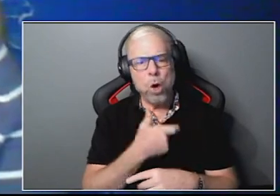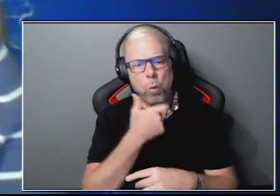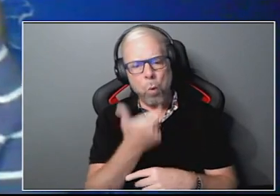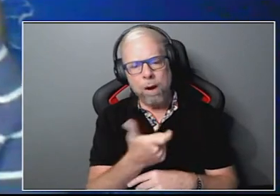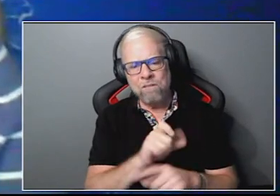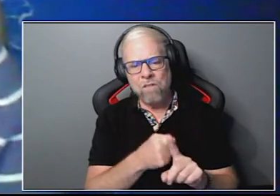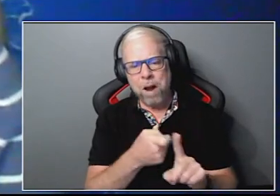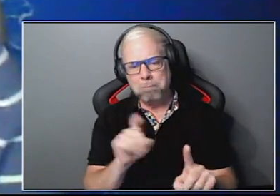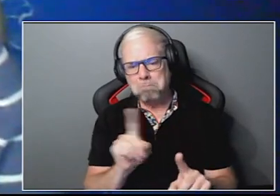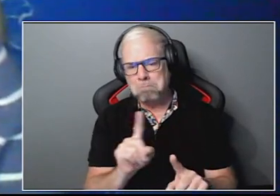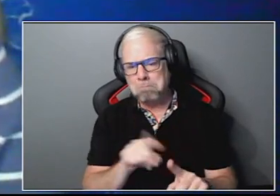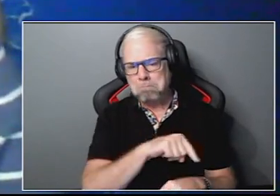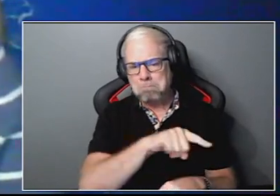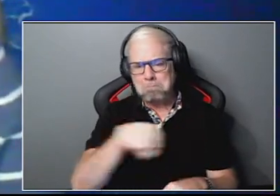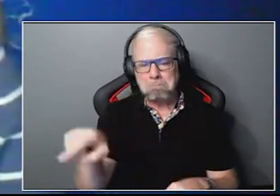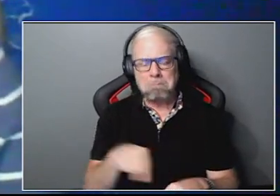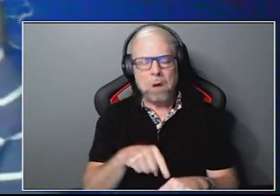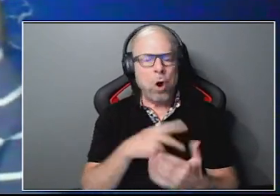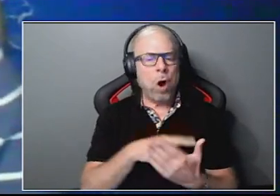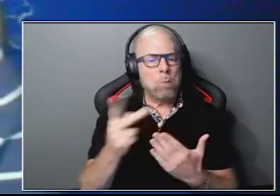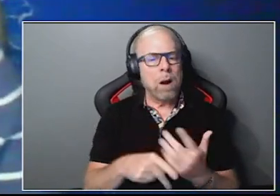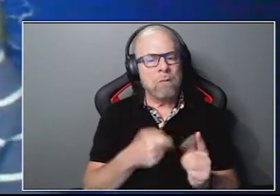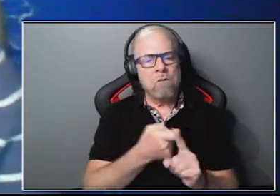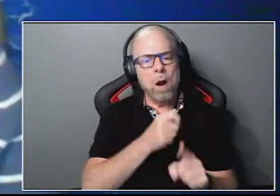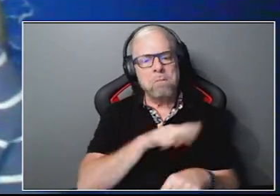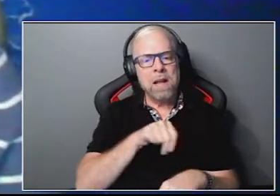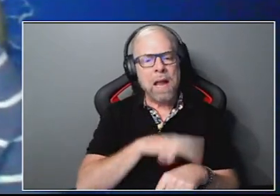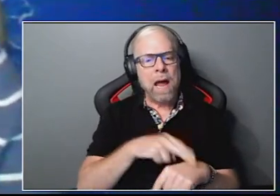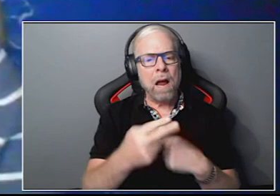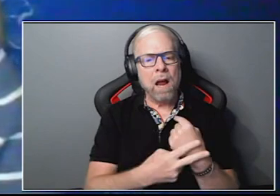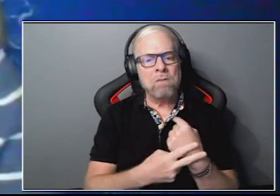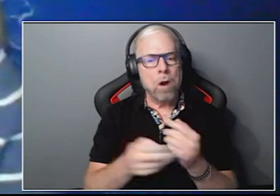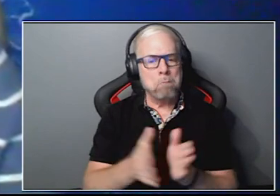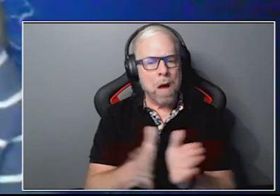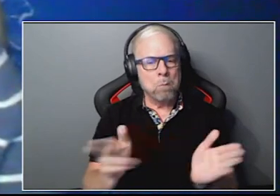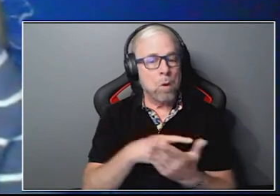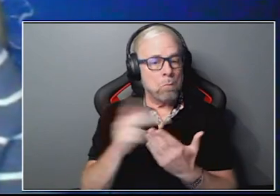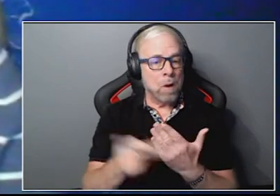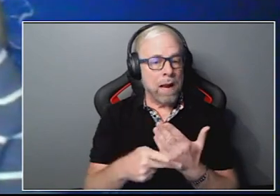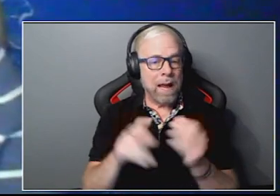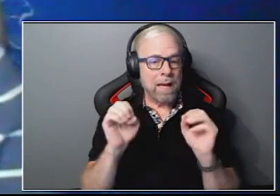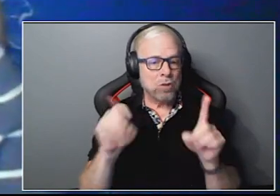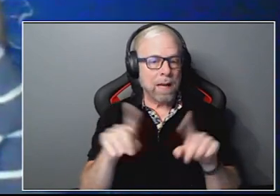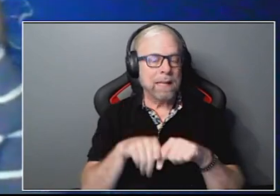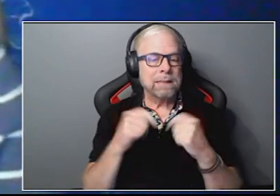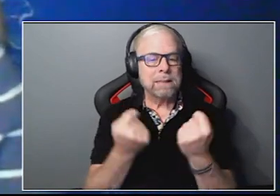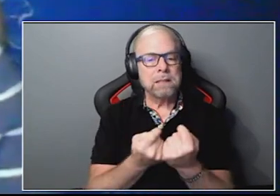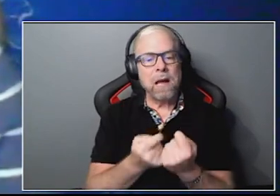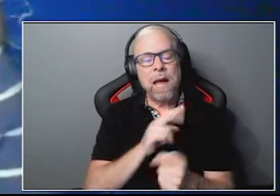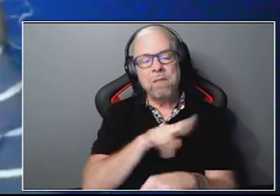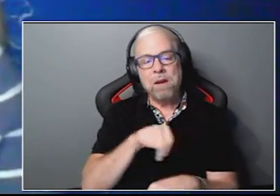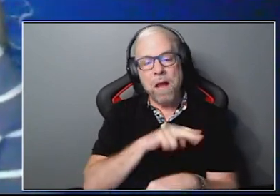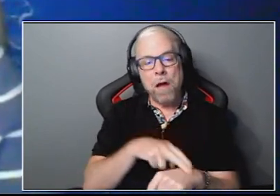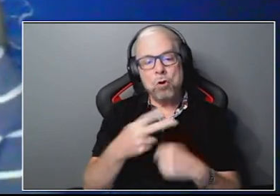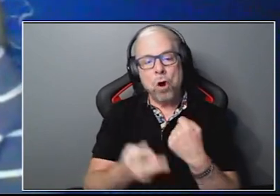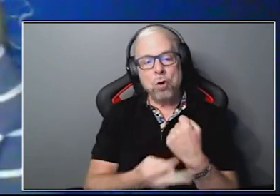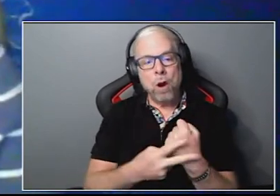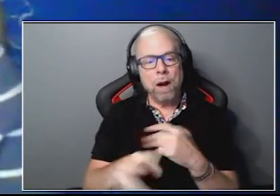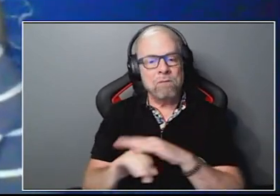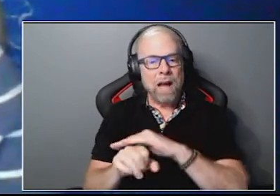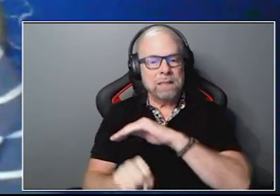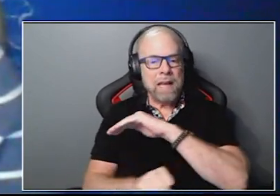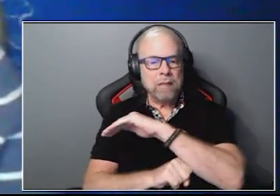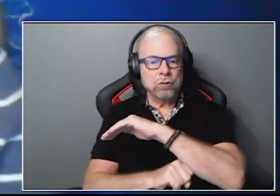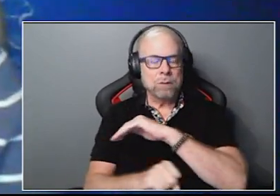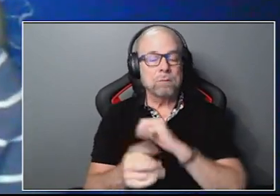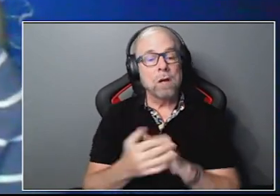Our programs are brought to you from the National Archives Public Programs and Education Team and the National Archives Foundation. You